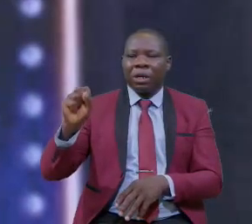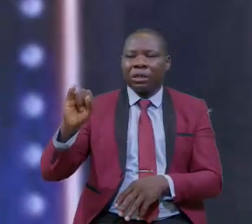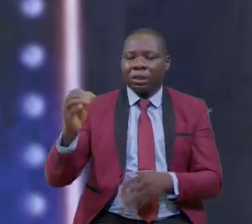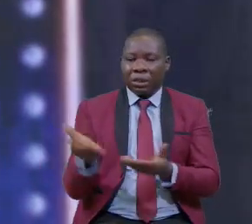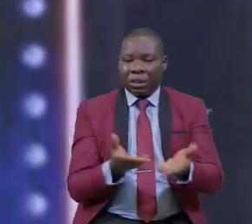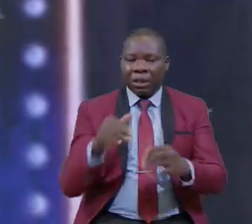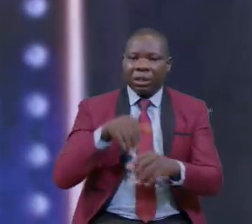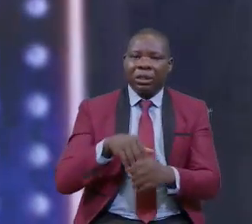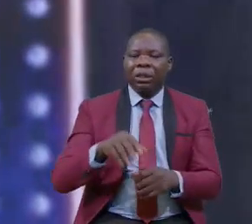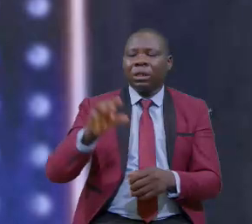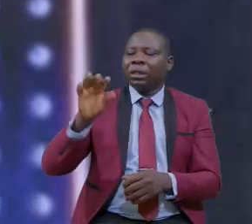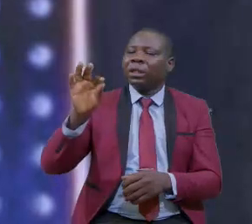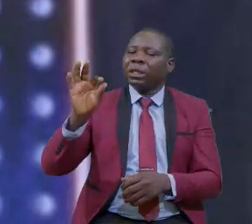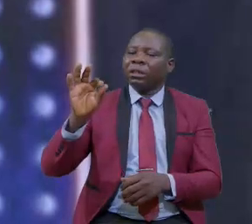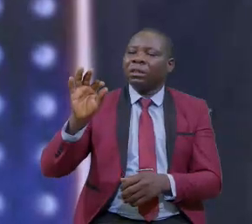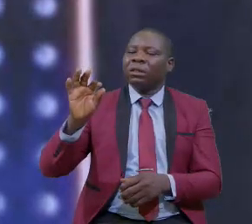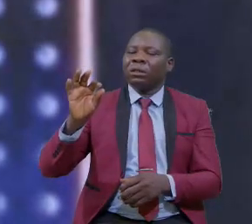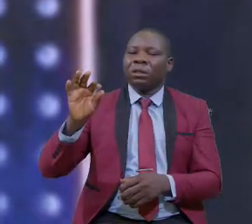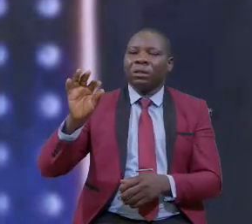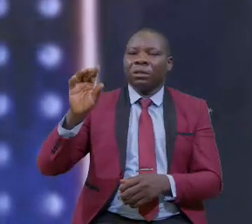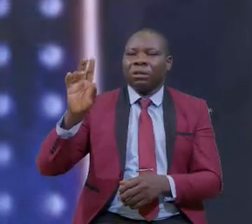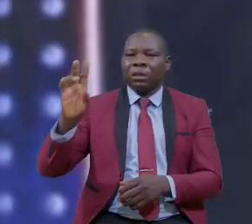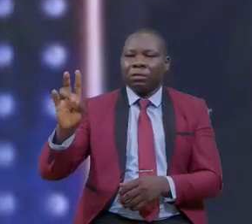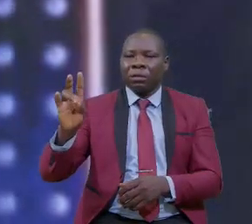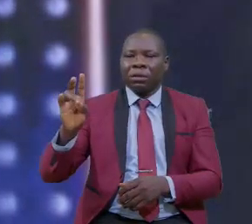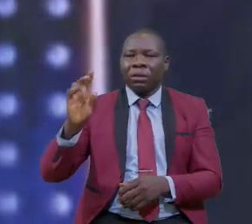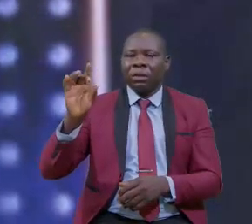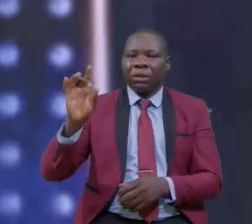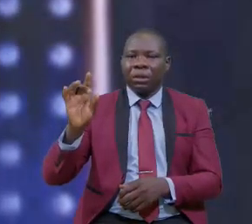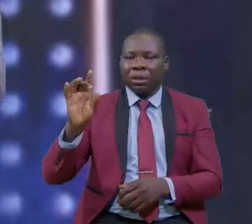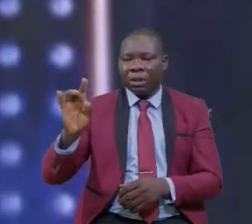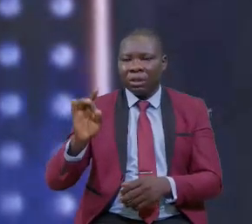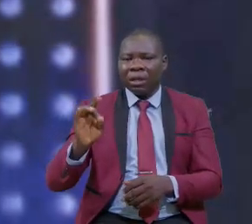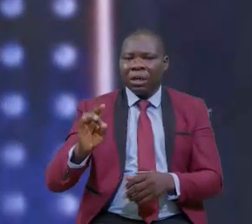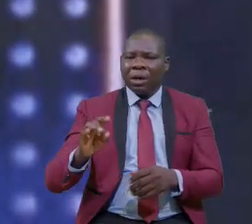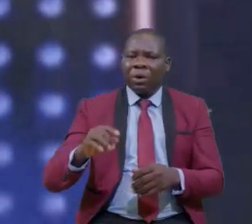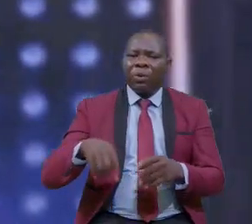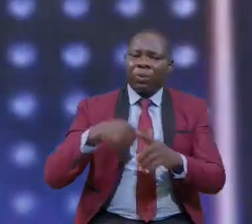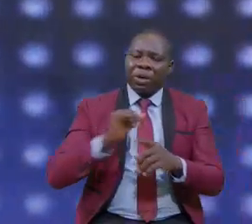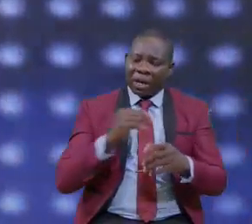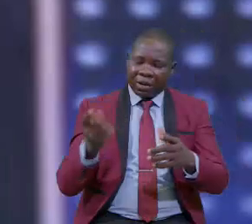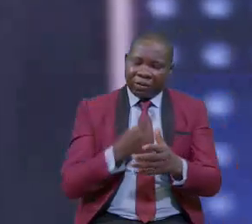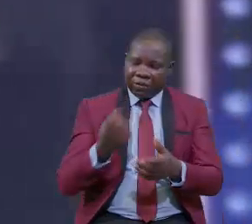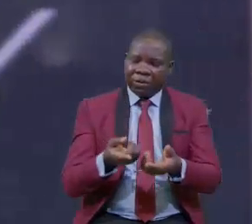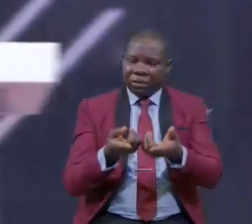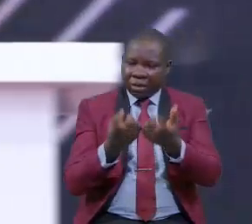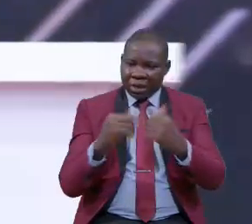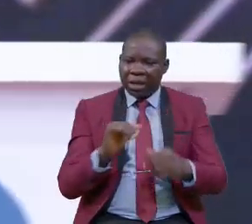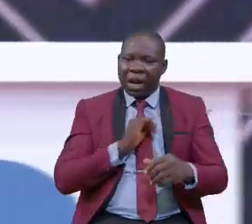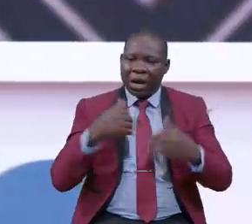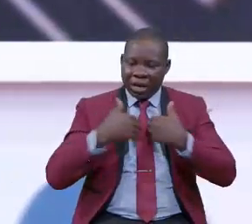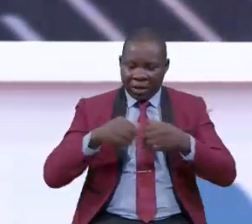then we had, in the morning, we had seminars, and I'll preach there in the seminars. And one